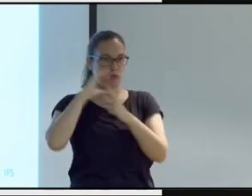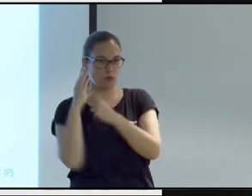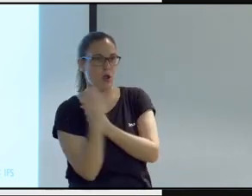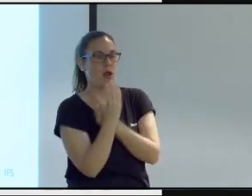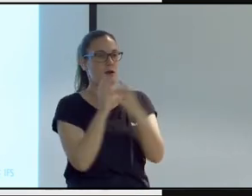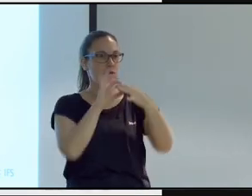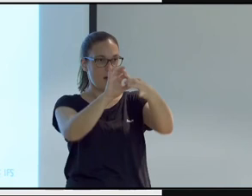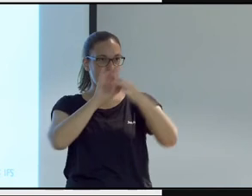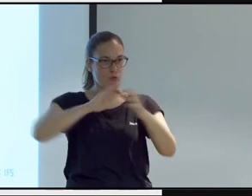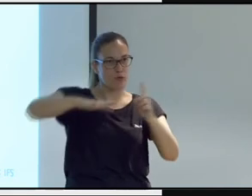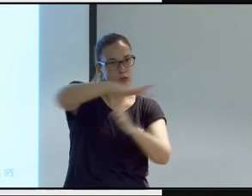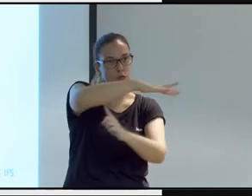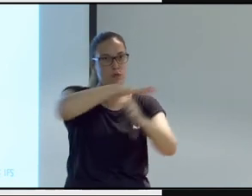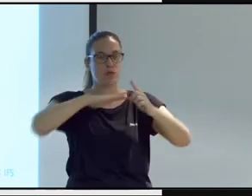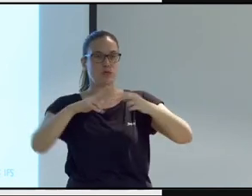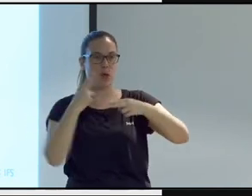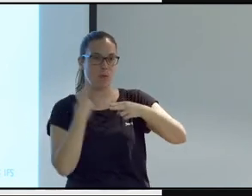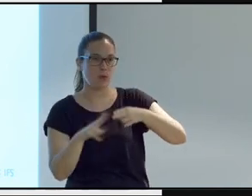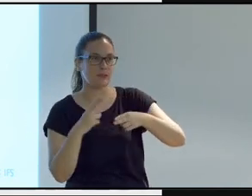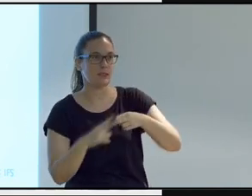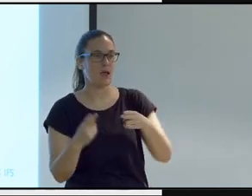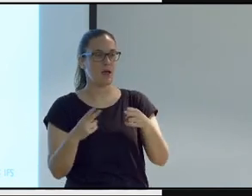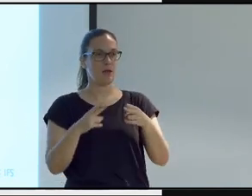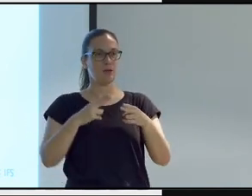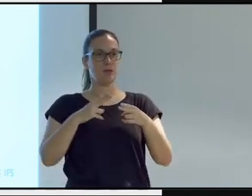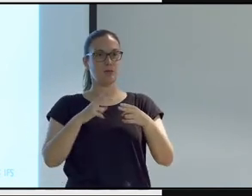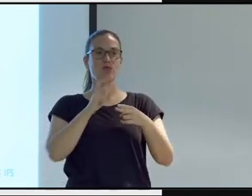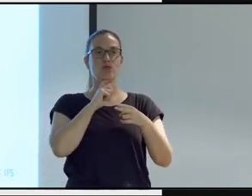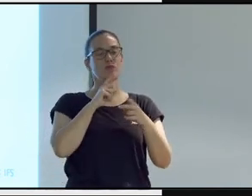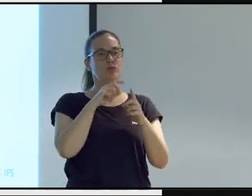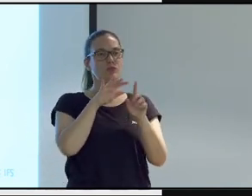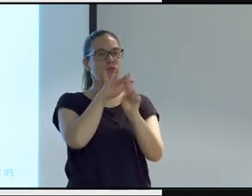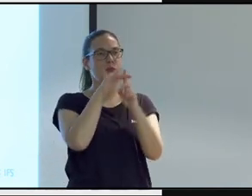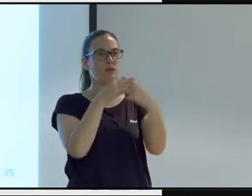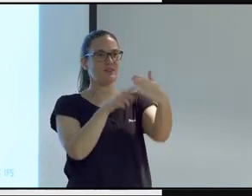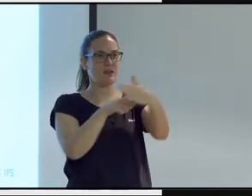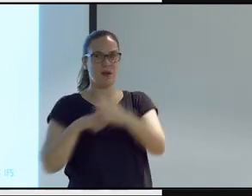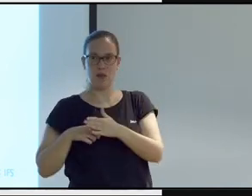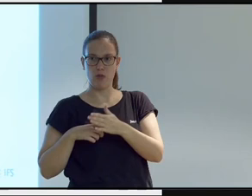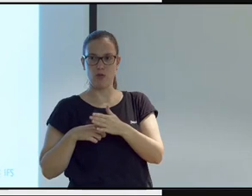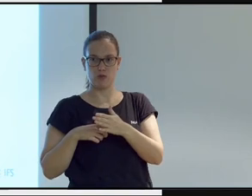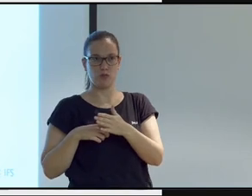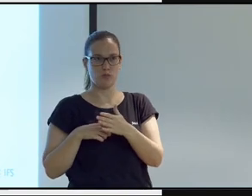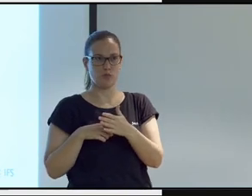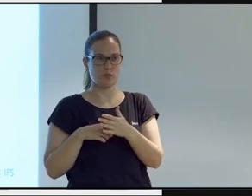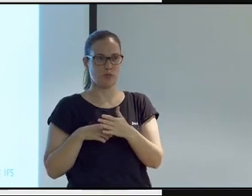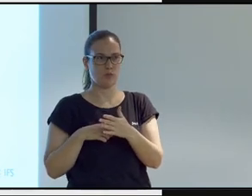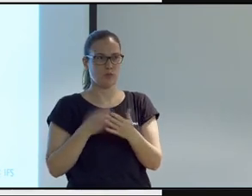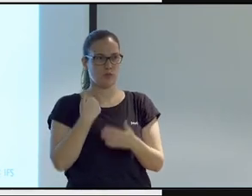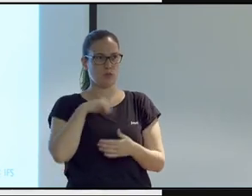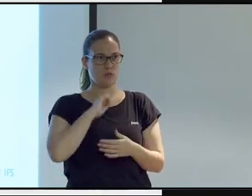cultural dimensions, going through relations, politics, ethics, and social dimensions as